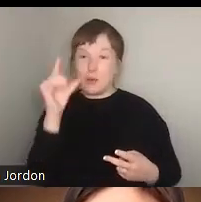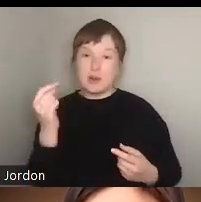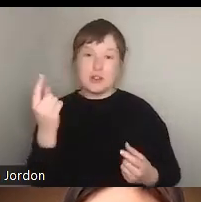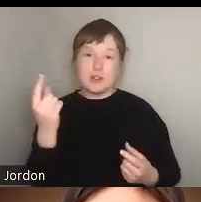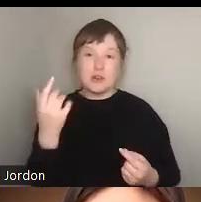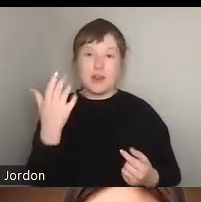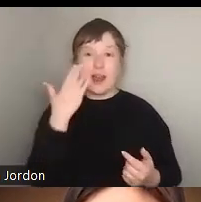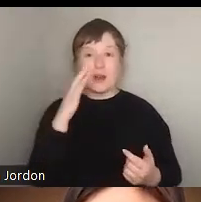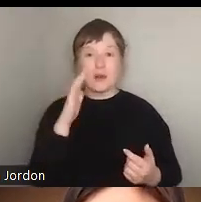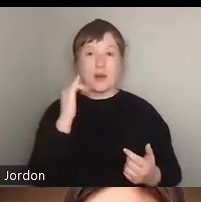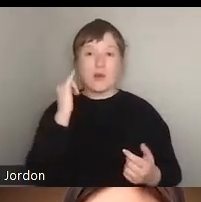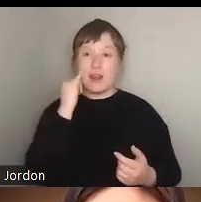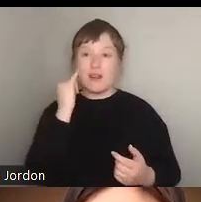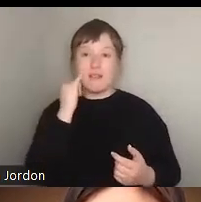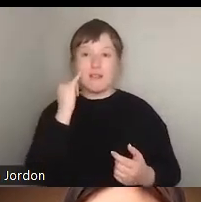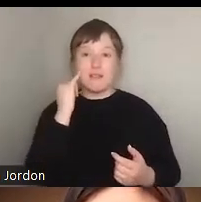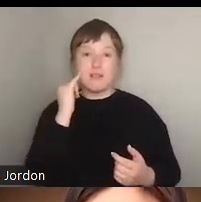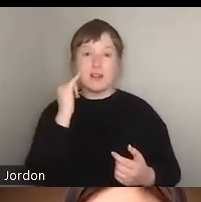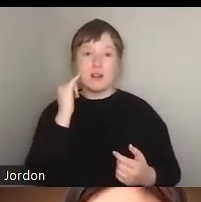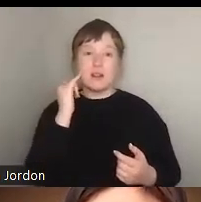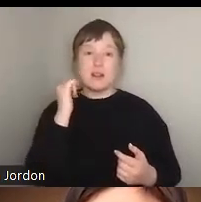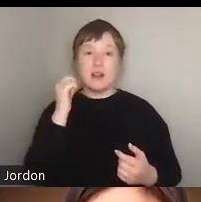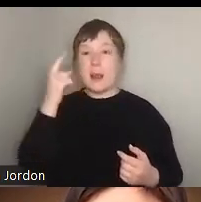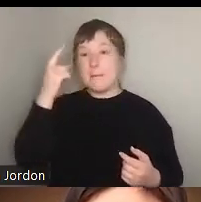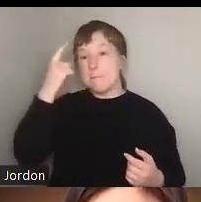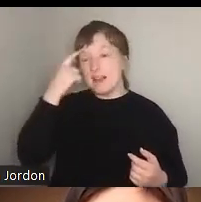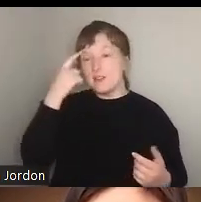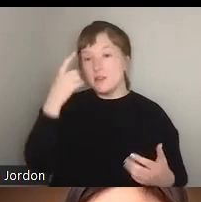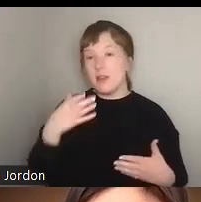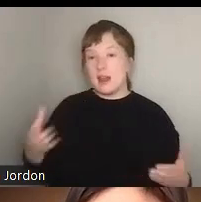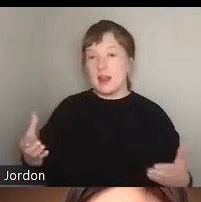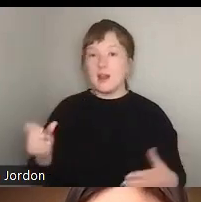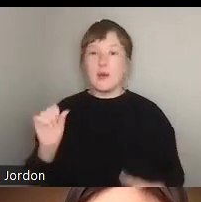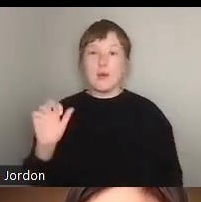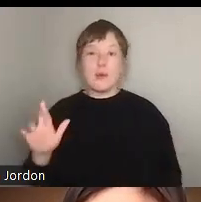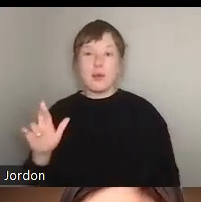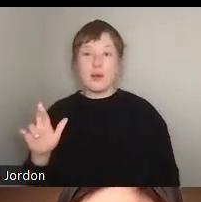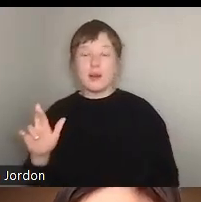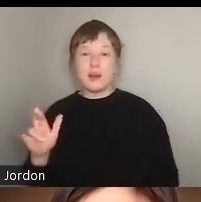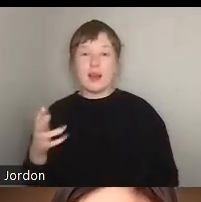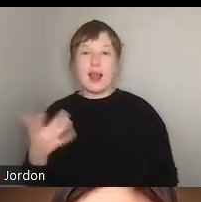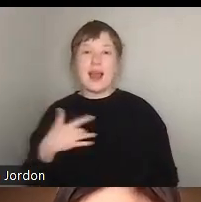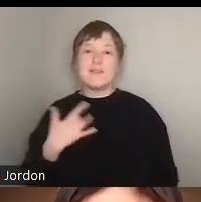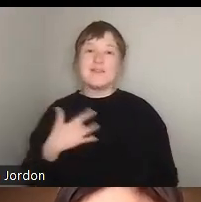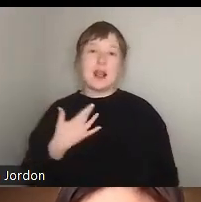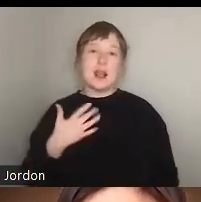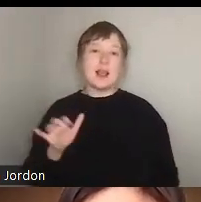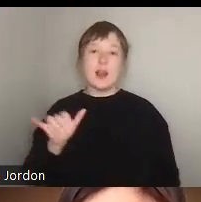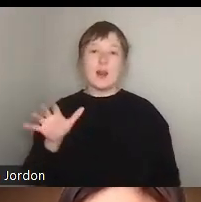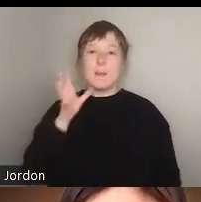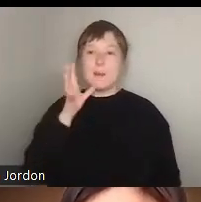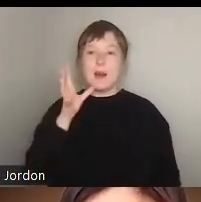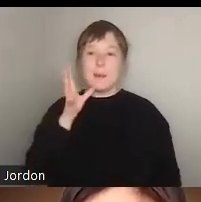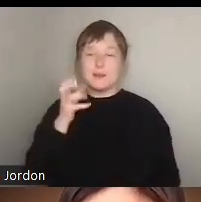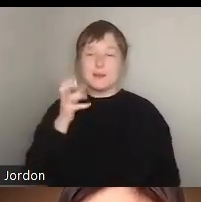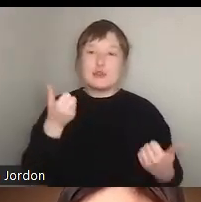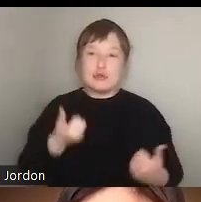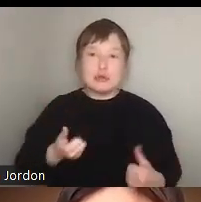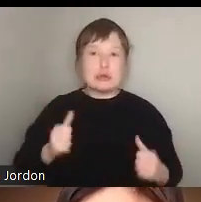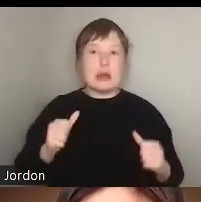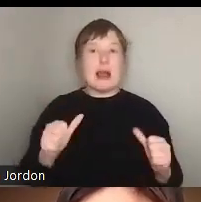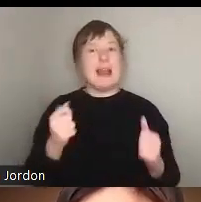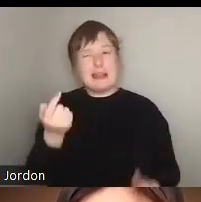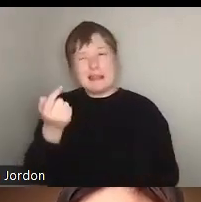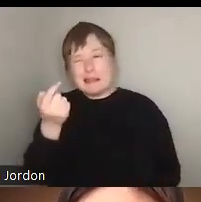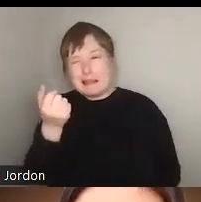if it's just comes down to a mental thing, or, I feel like her mom is trying